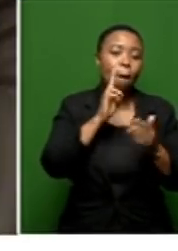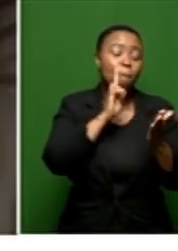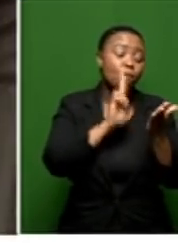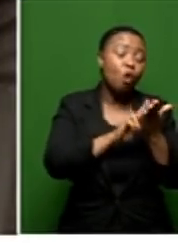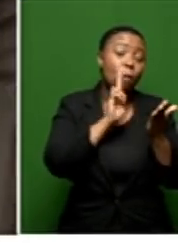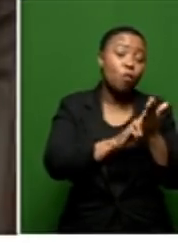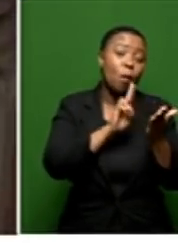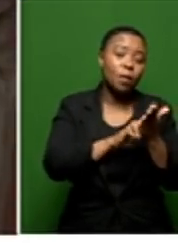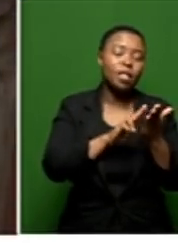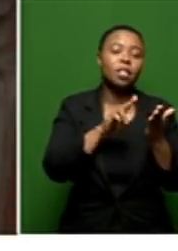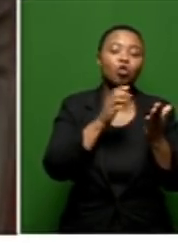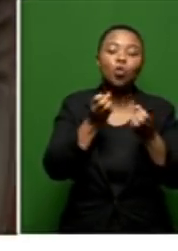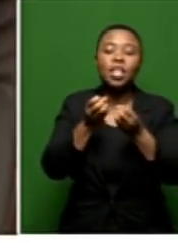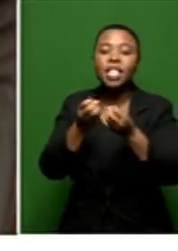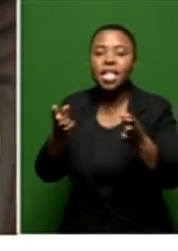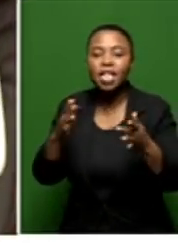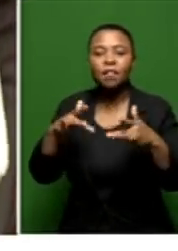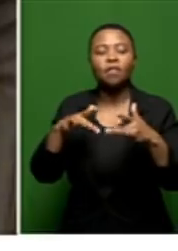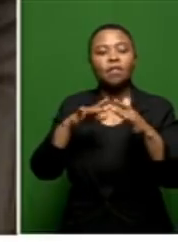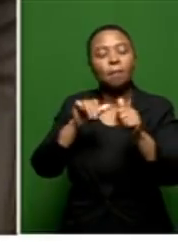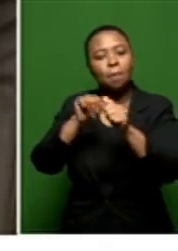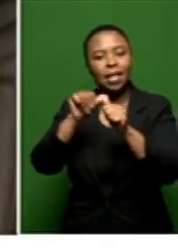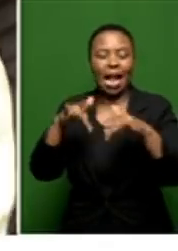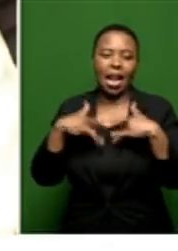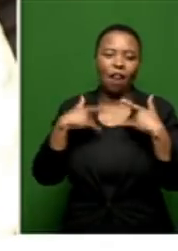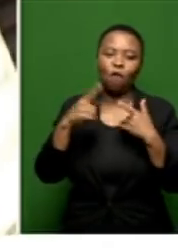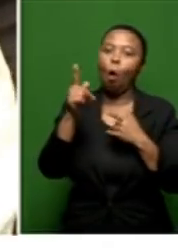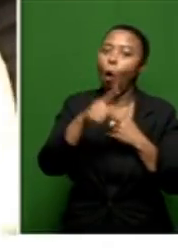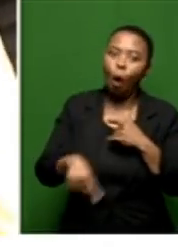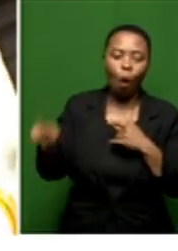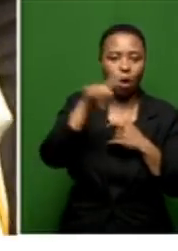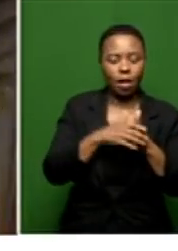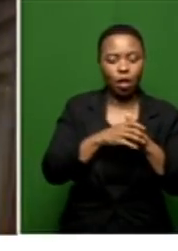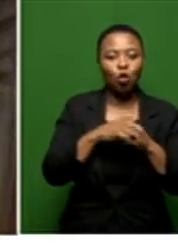of a better life for all. So what we need to decide is what do we want to do.